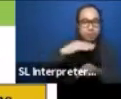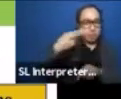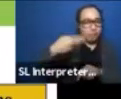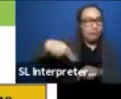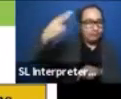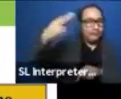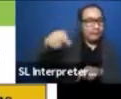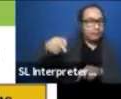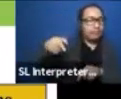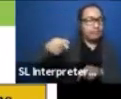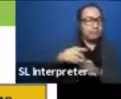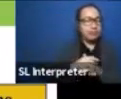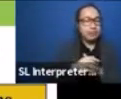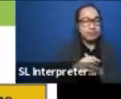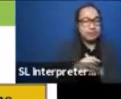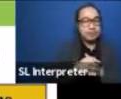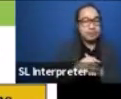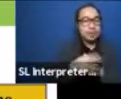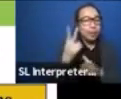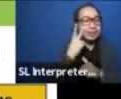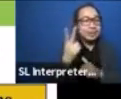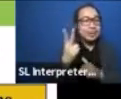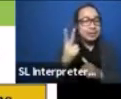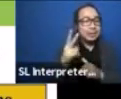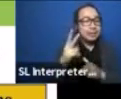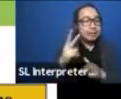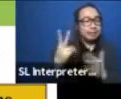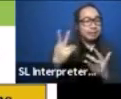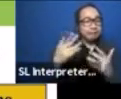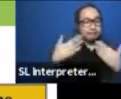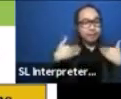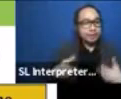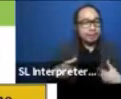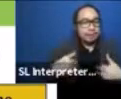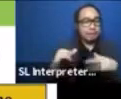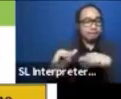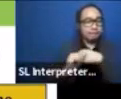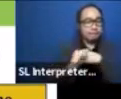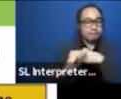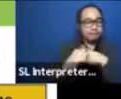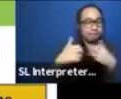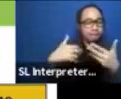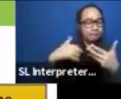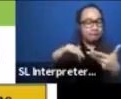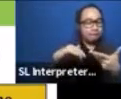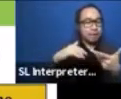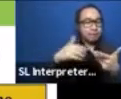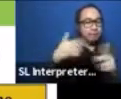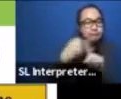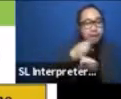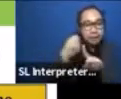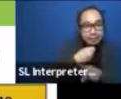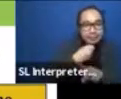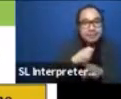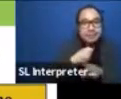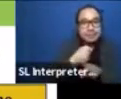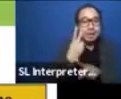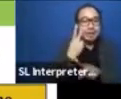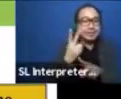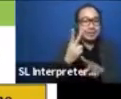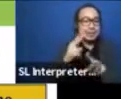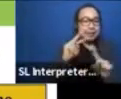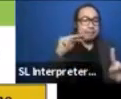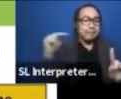who experienced either sexual or physical violence. And the risk perception was measured through two indicators, whether